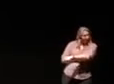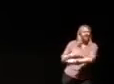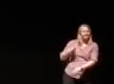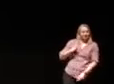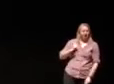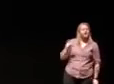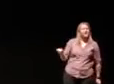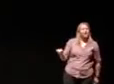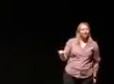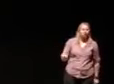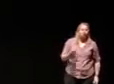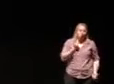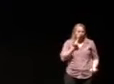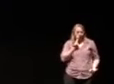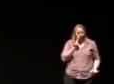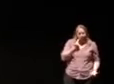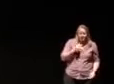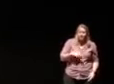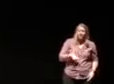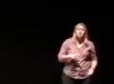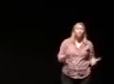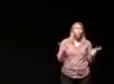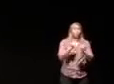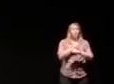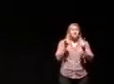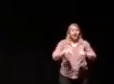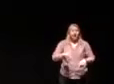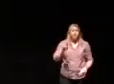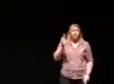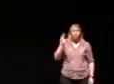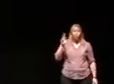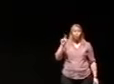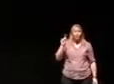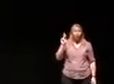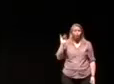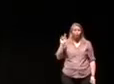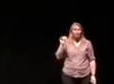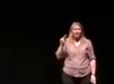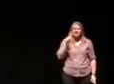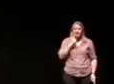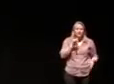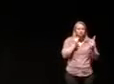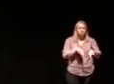And, yeah, so, the worst part is that Kirkman said deal. So,